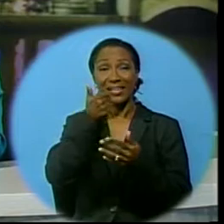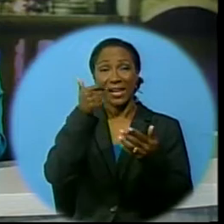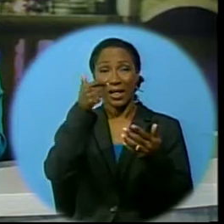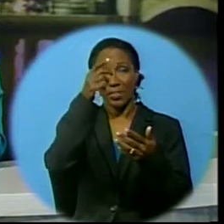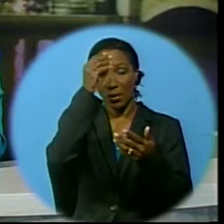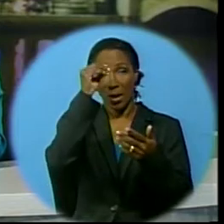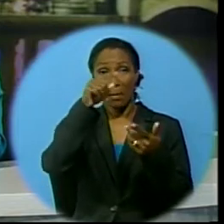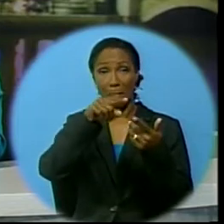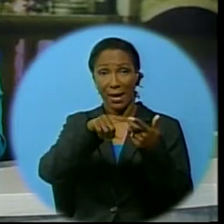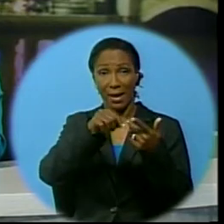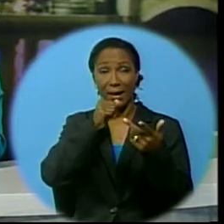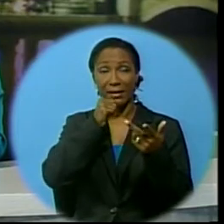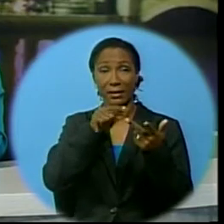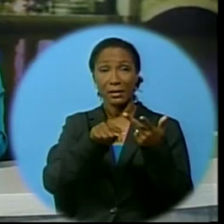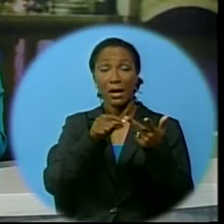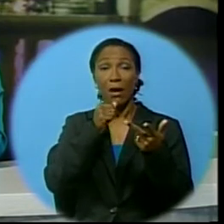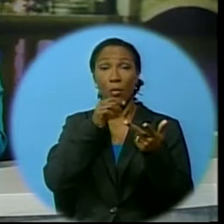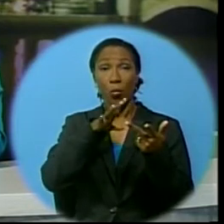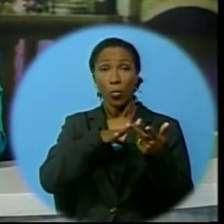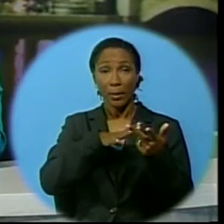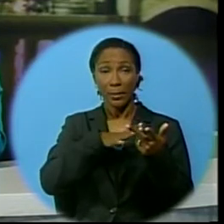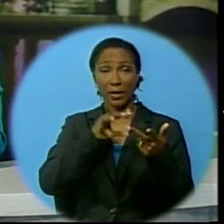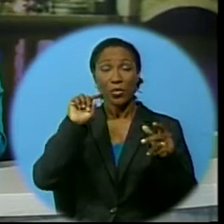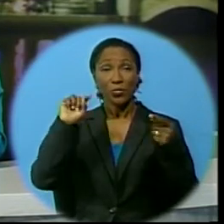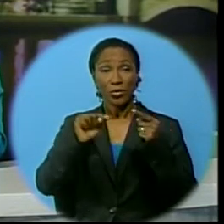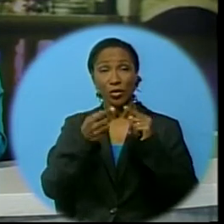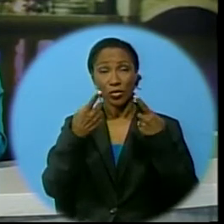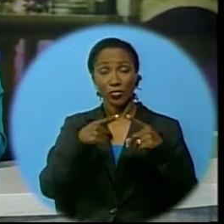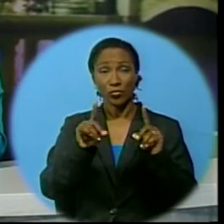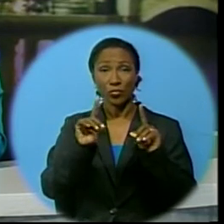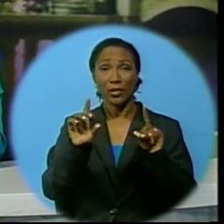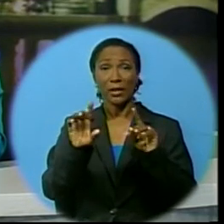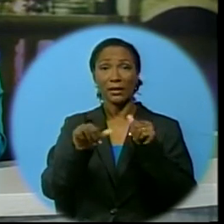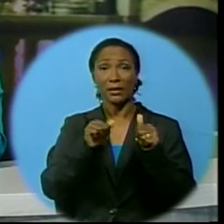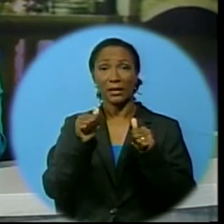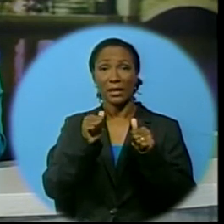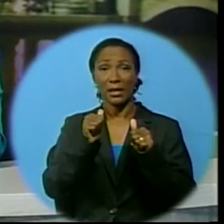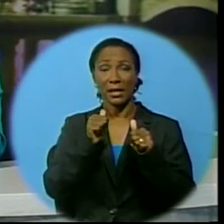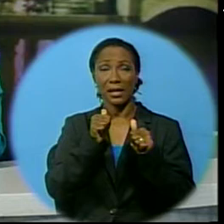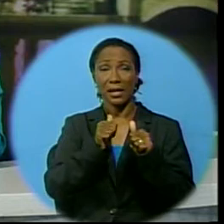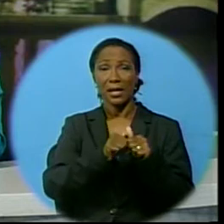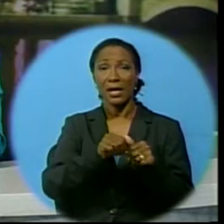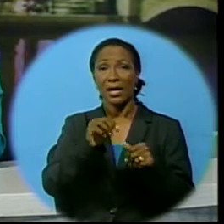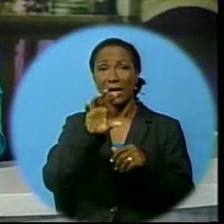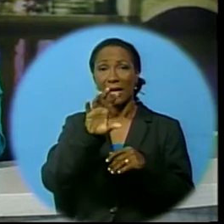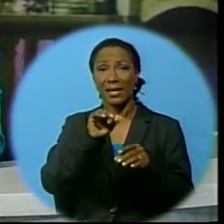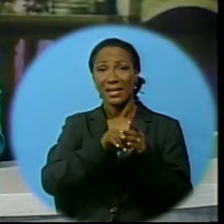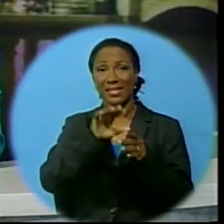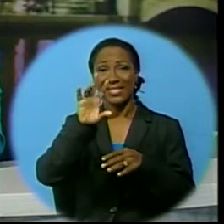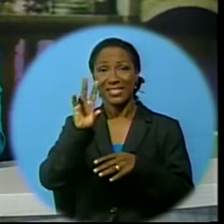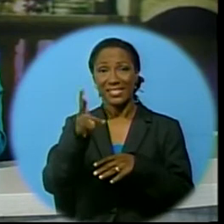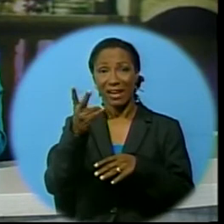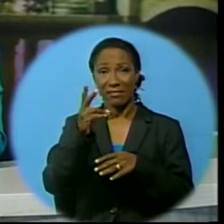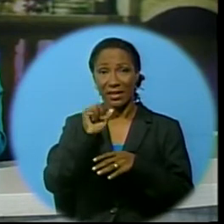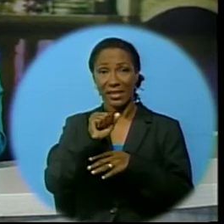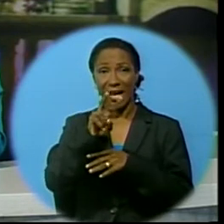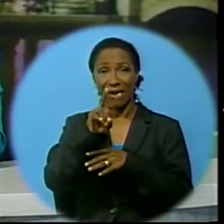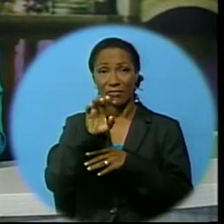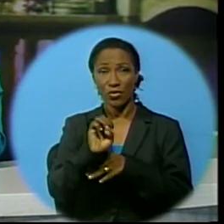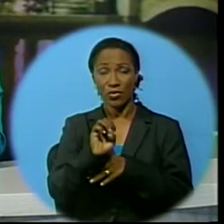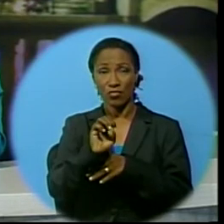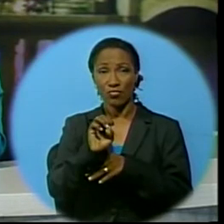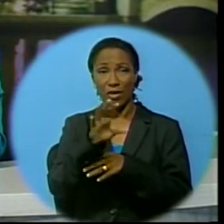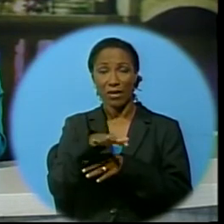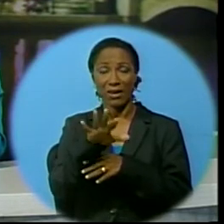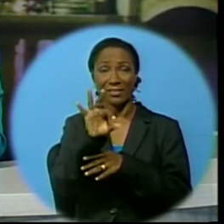also hurt during the incident. It all happened after armed men stormed 7th Avenue just about 9:30. None of the